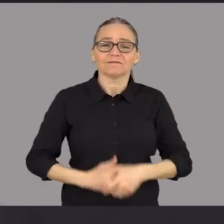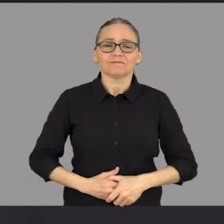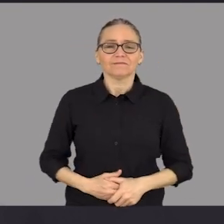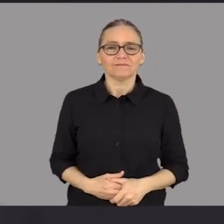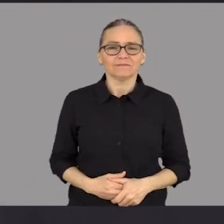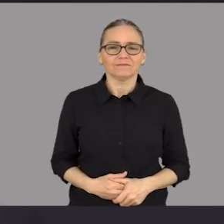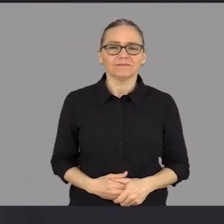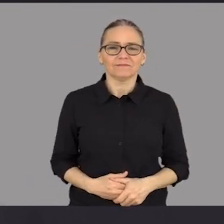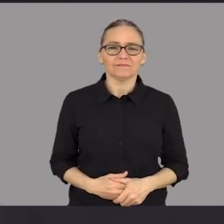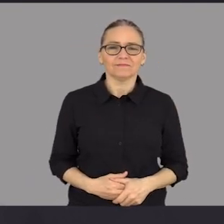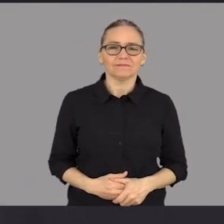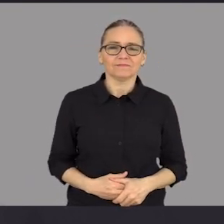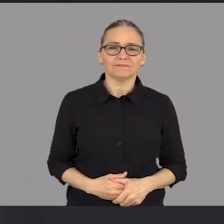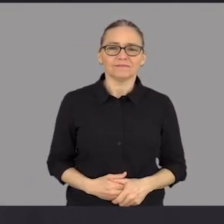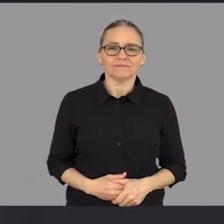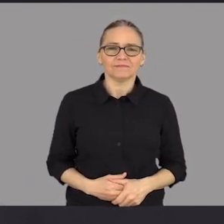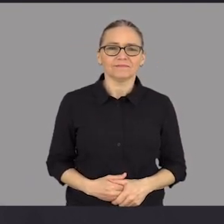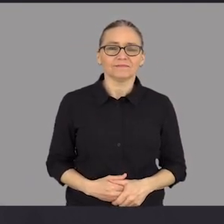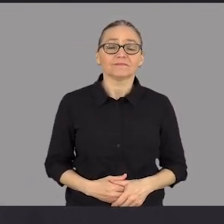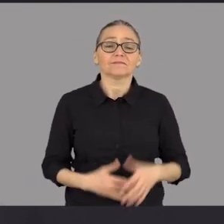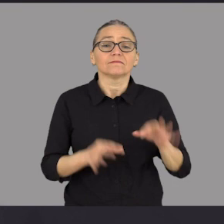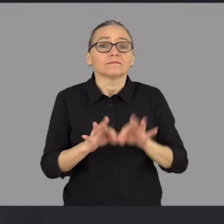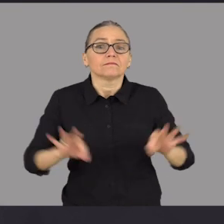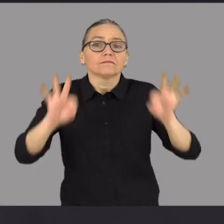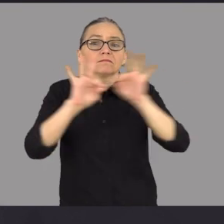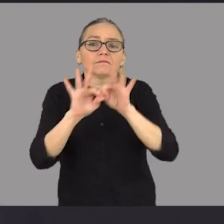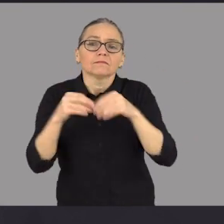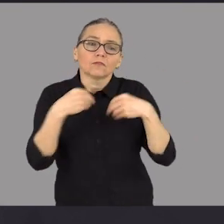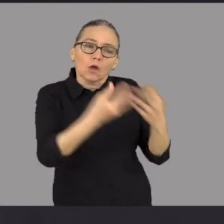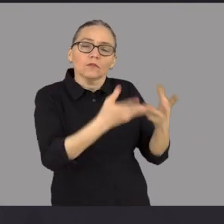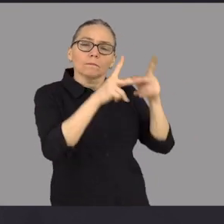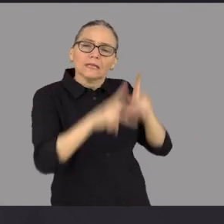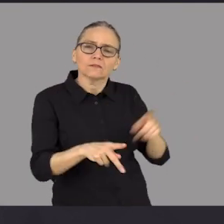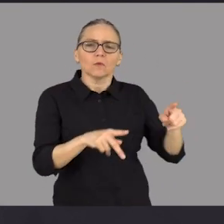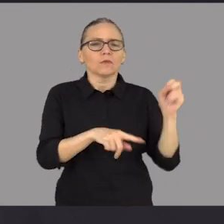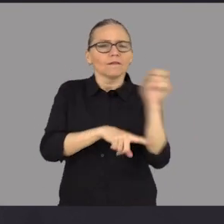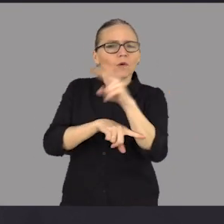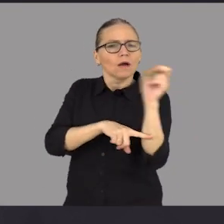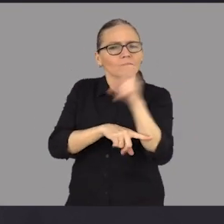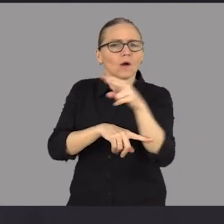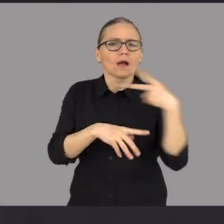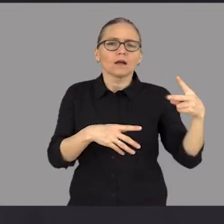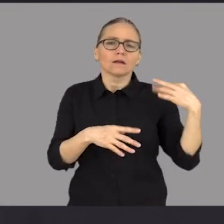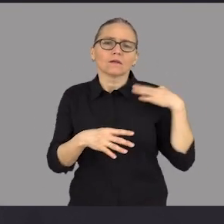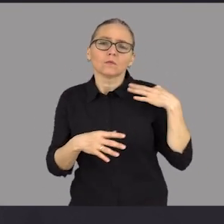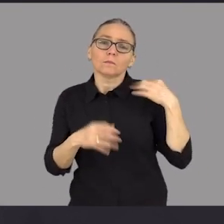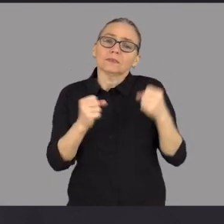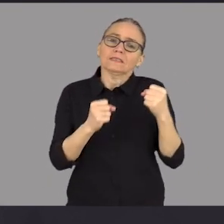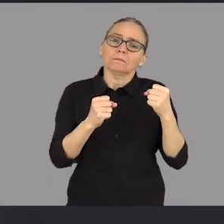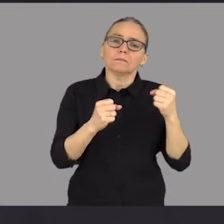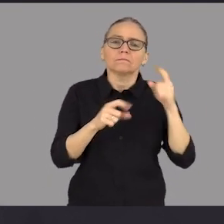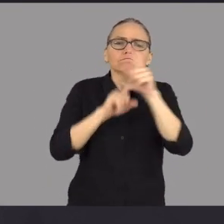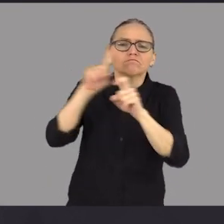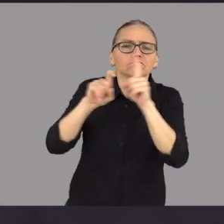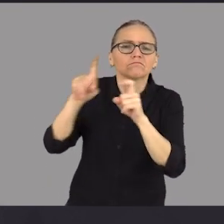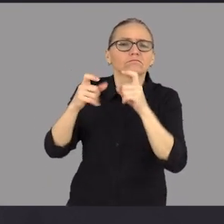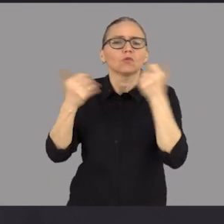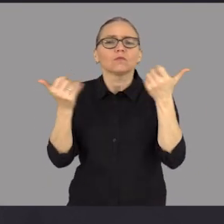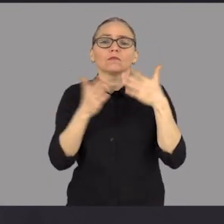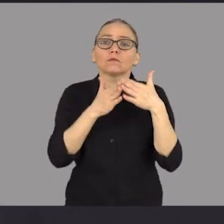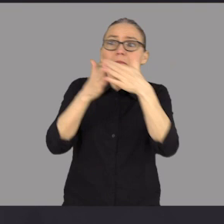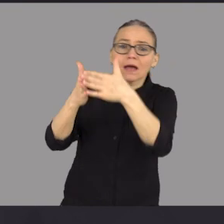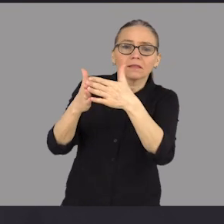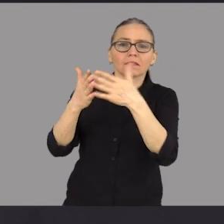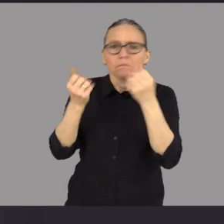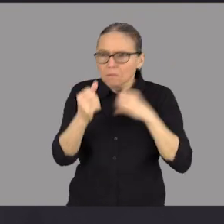the right fit. It is crucial to also provide candidates with the option to ask questions